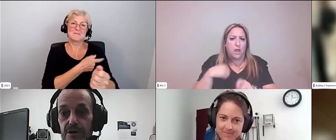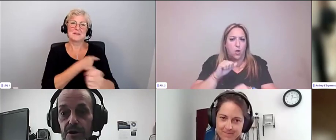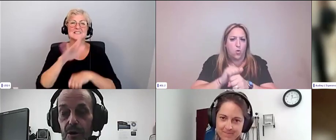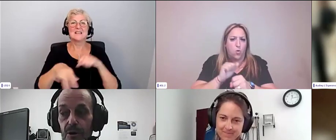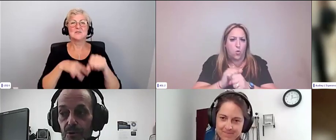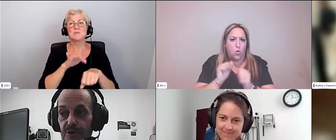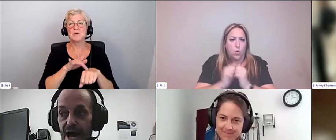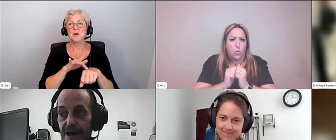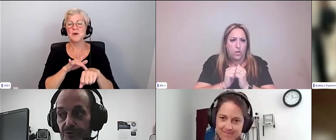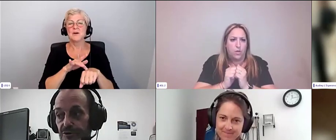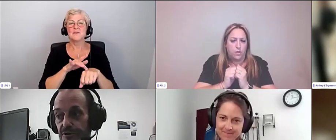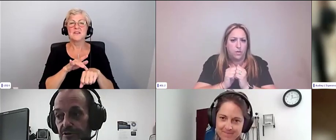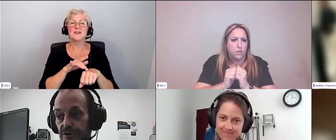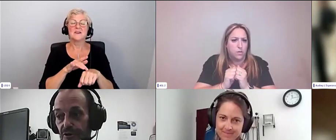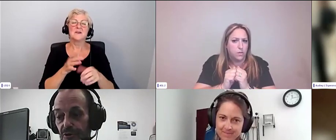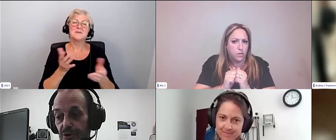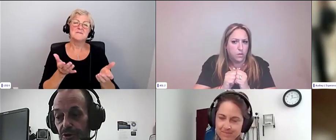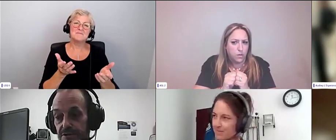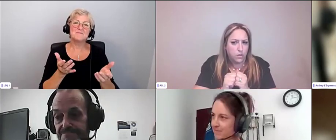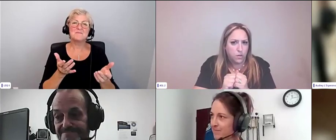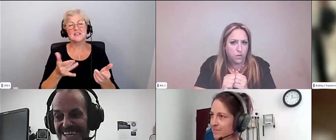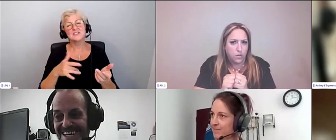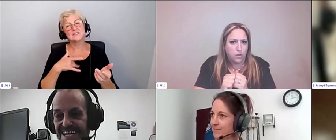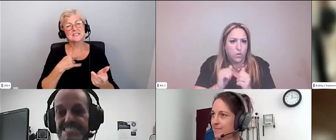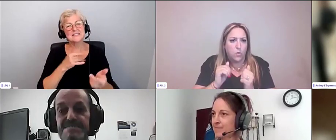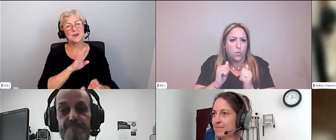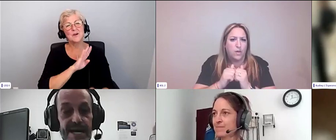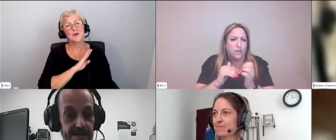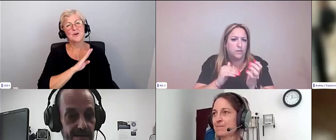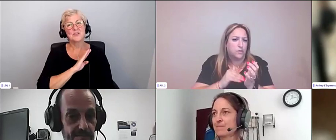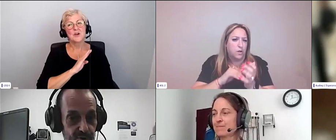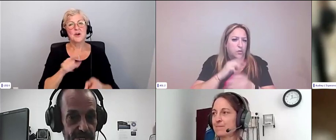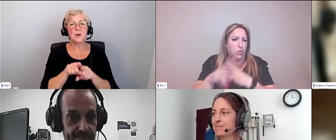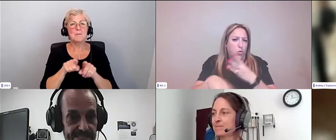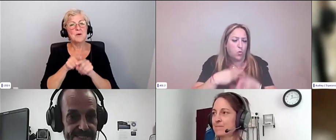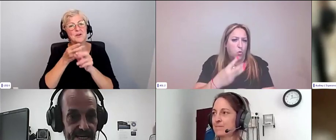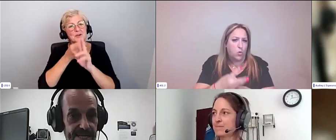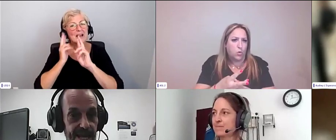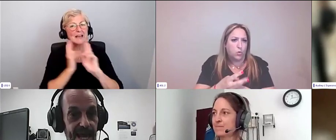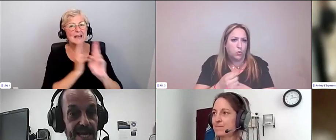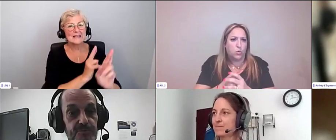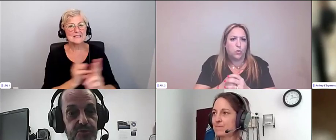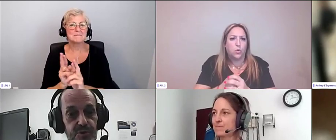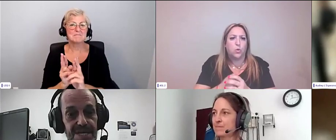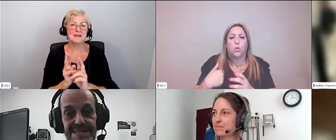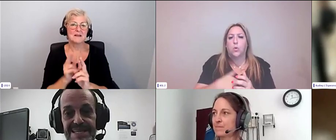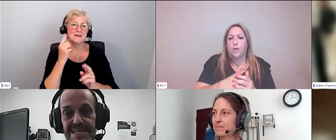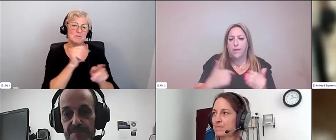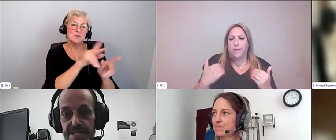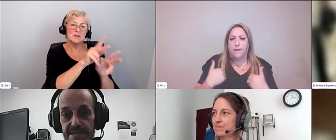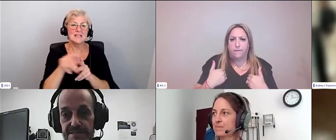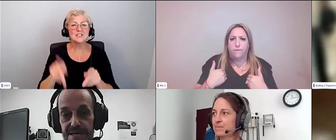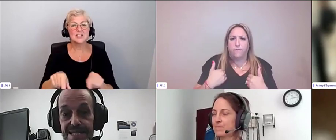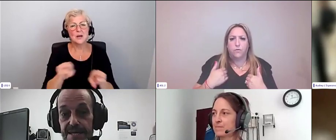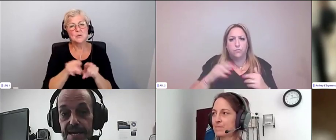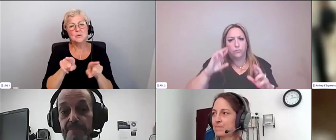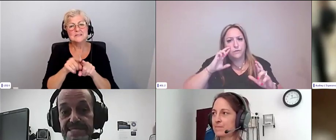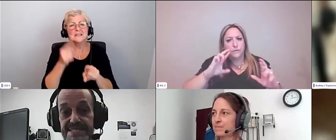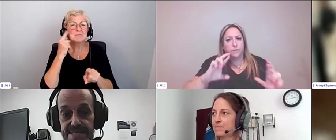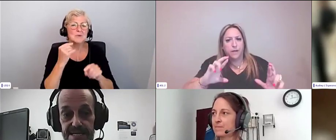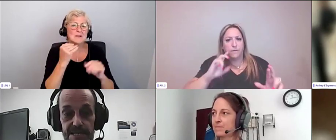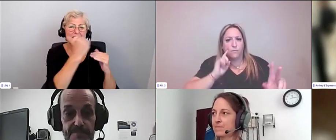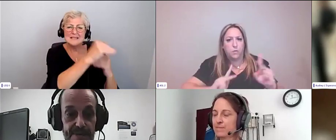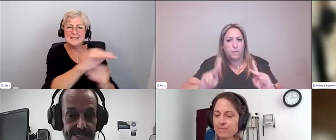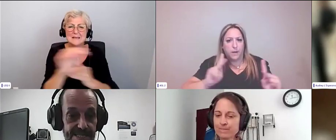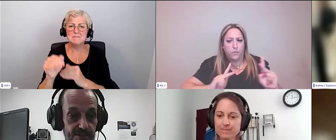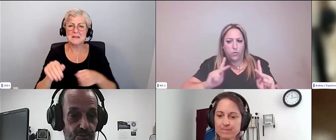I work with the Doctors of the World. We have a respect for the individuals and